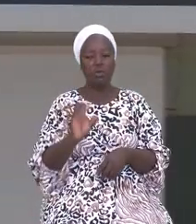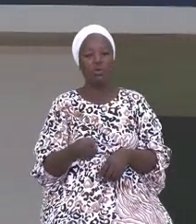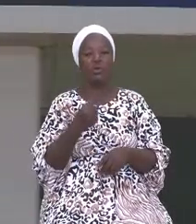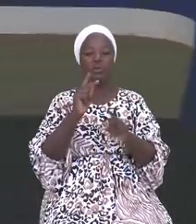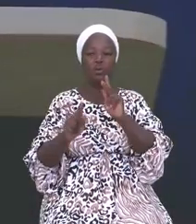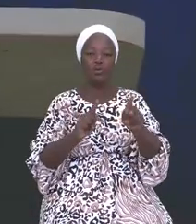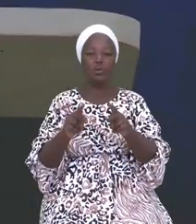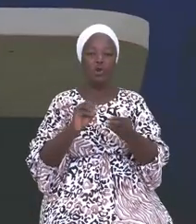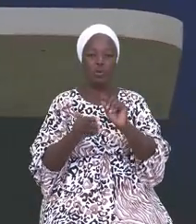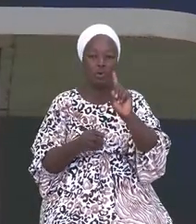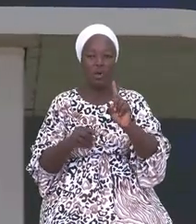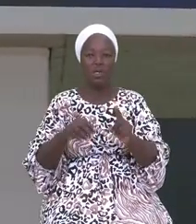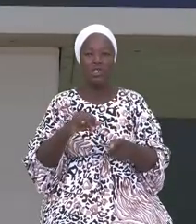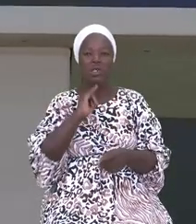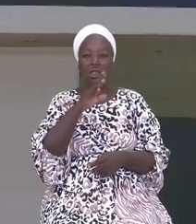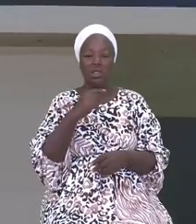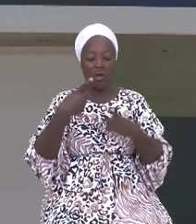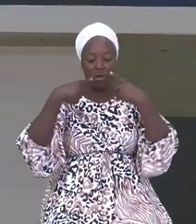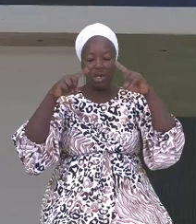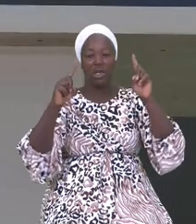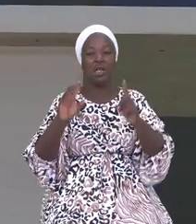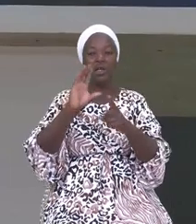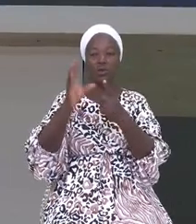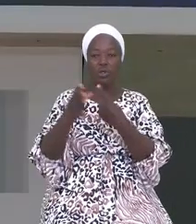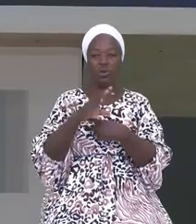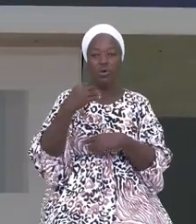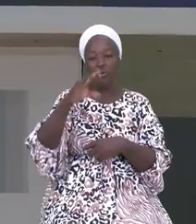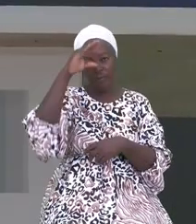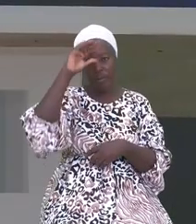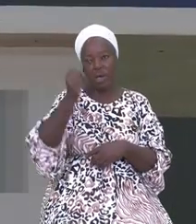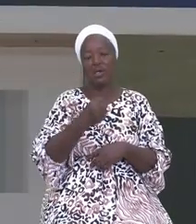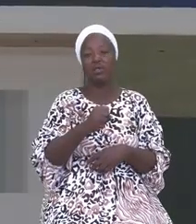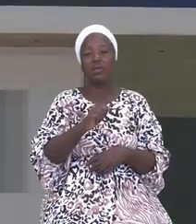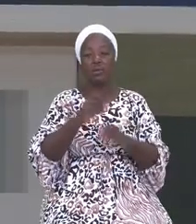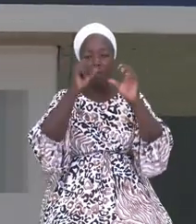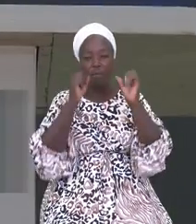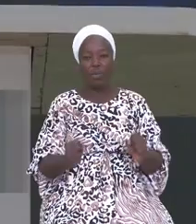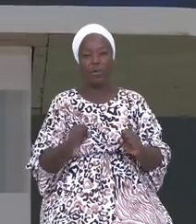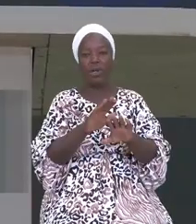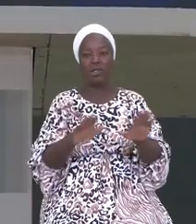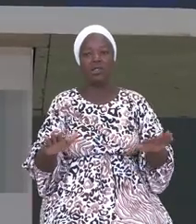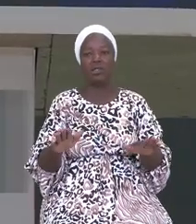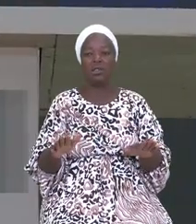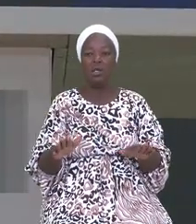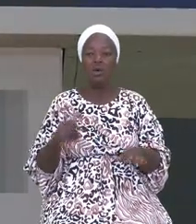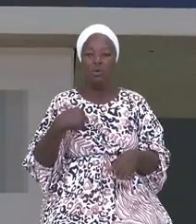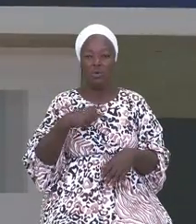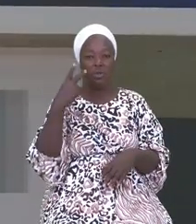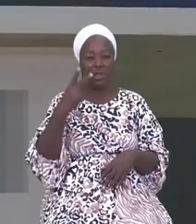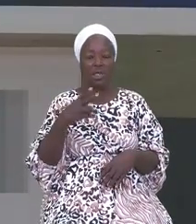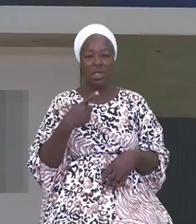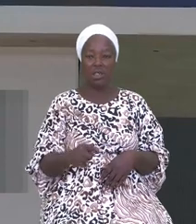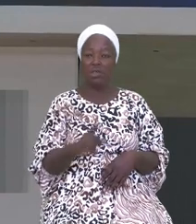Number one, the declared condition of man's powerlessness. We're reading now the real